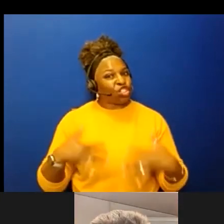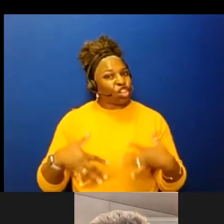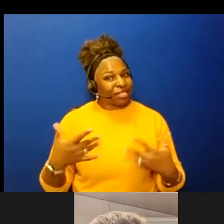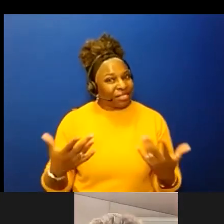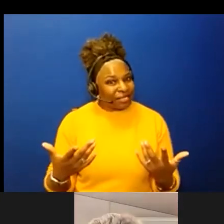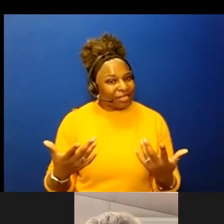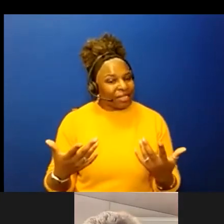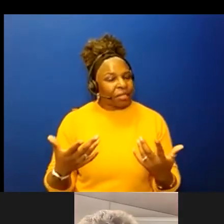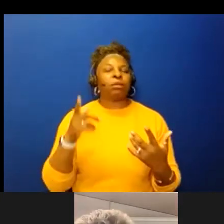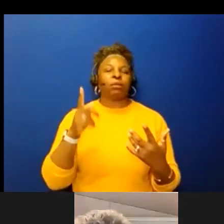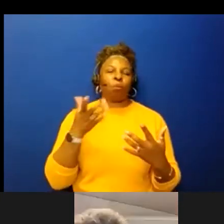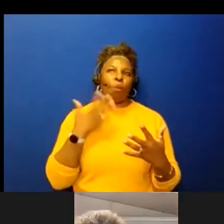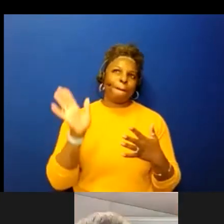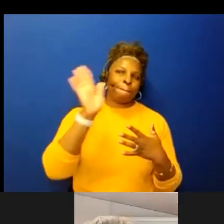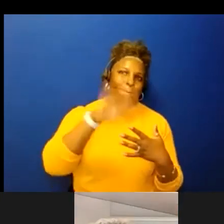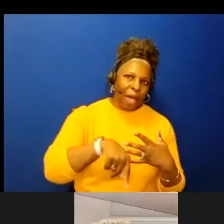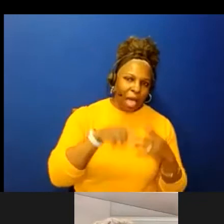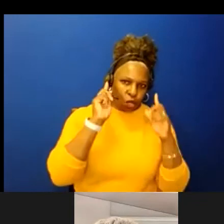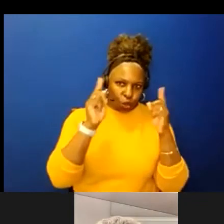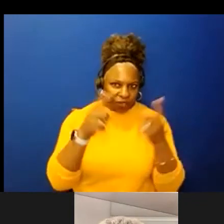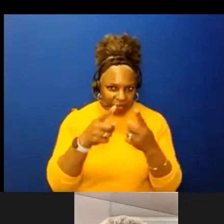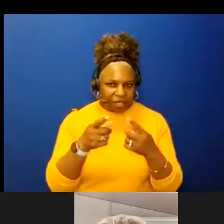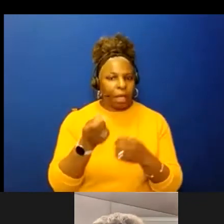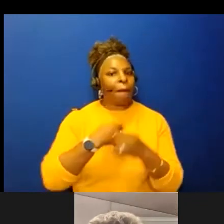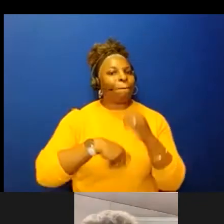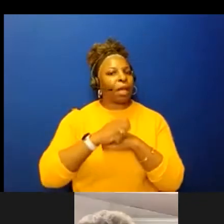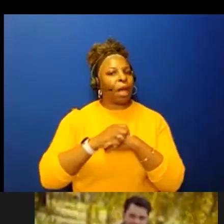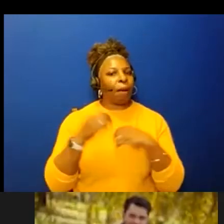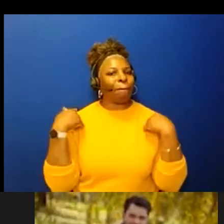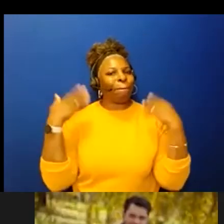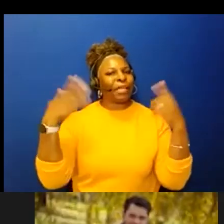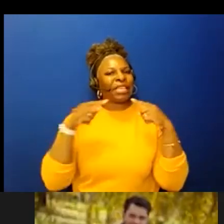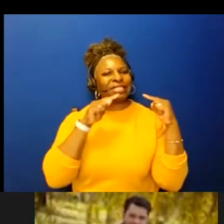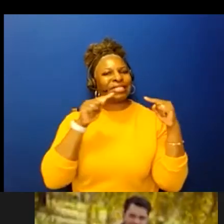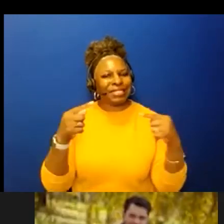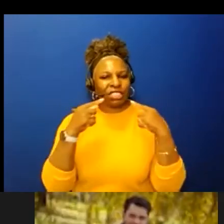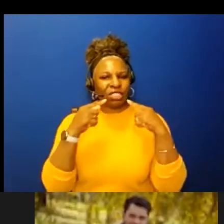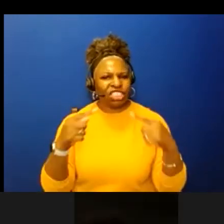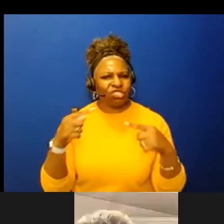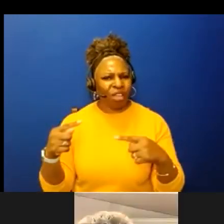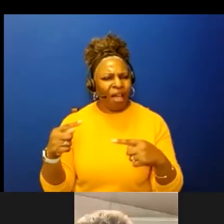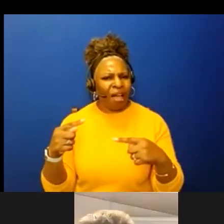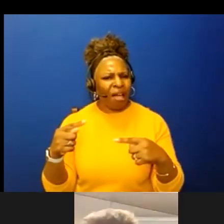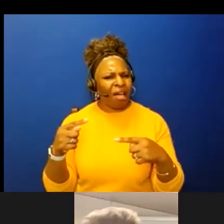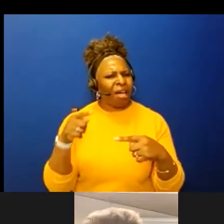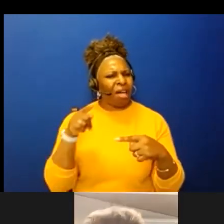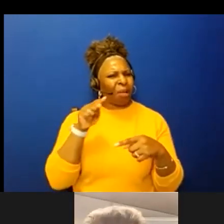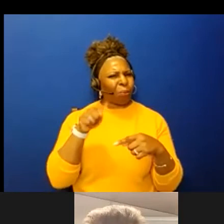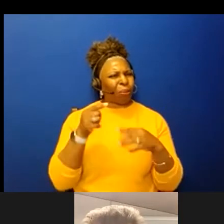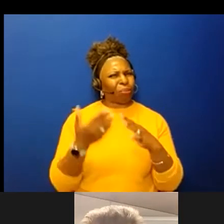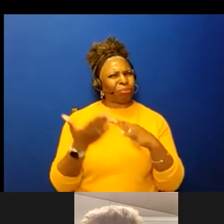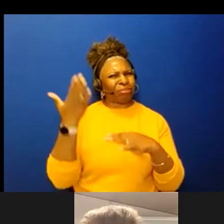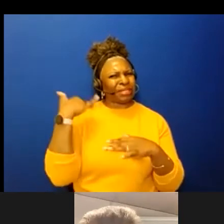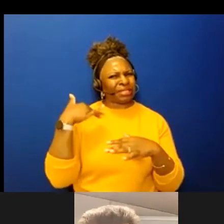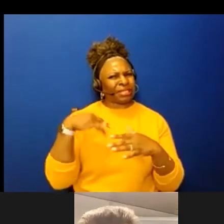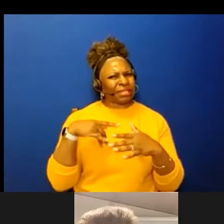do my degree, and become a PE teacher. But in the early 2000s, that was quite an odd thing to be doing